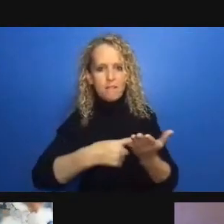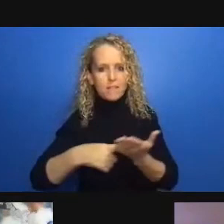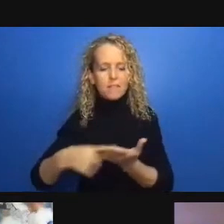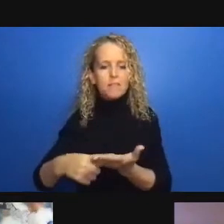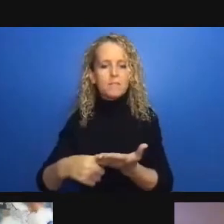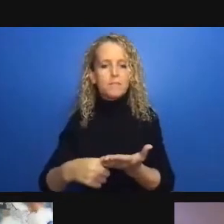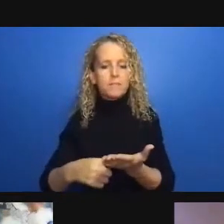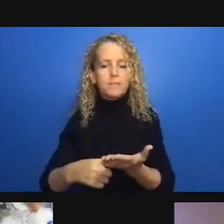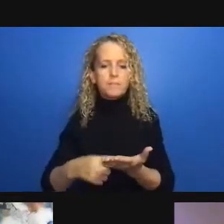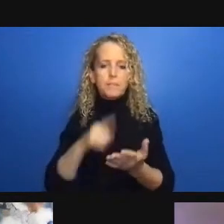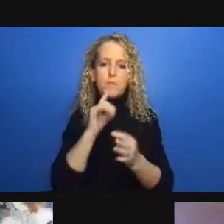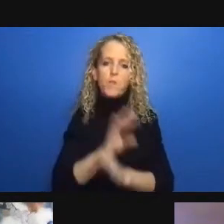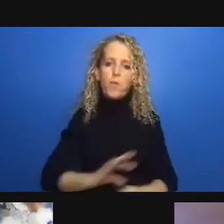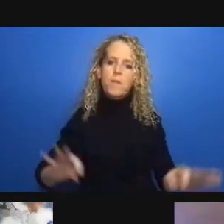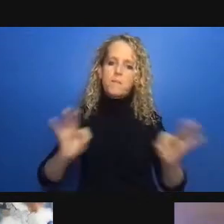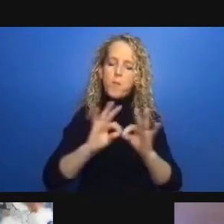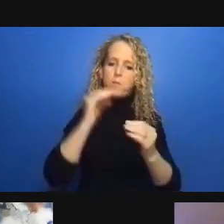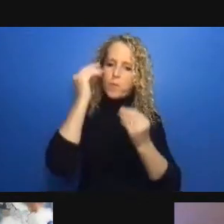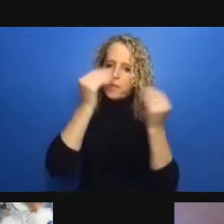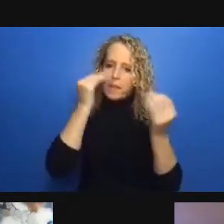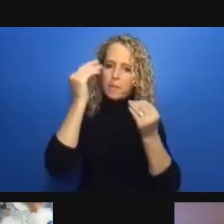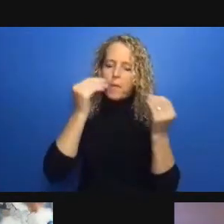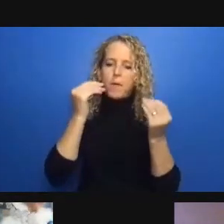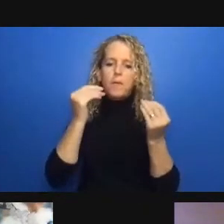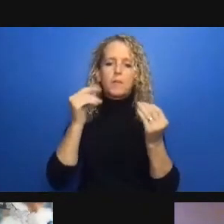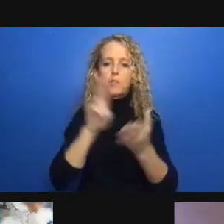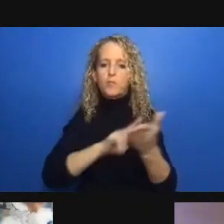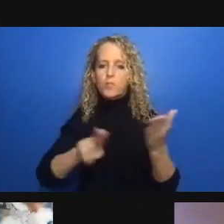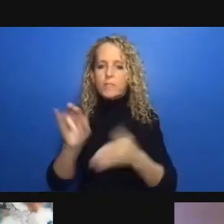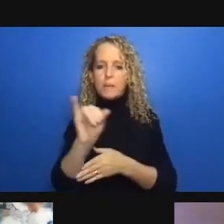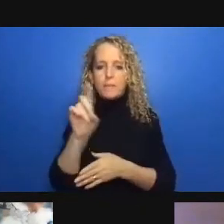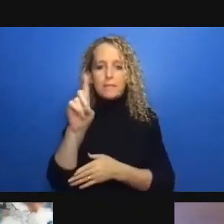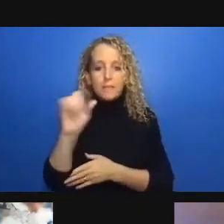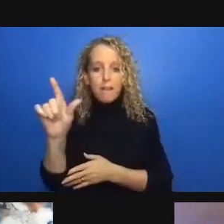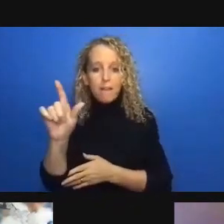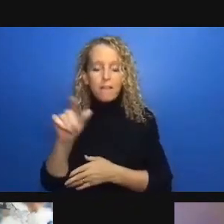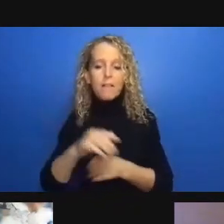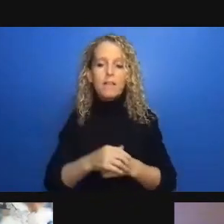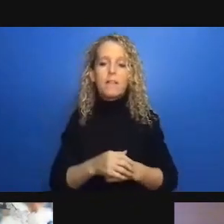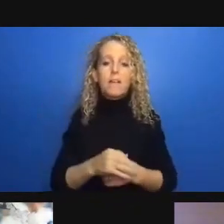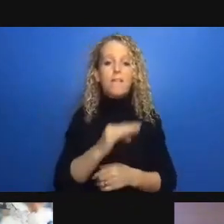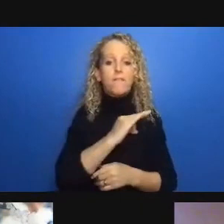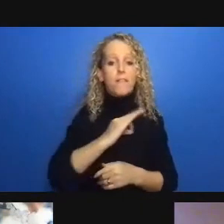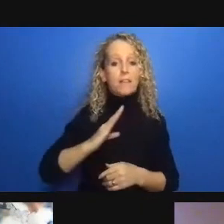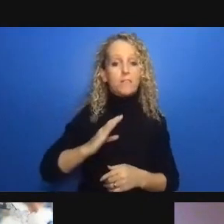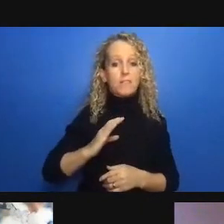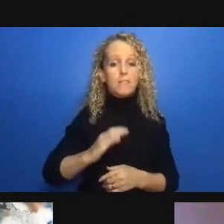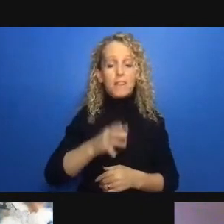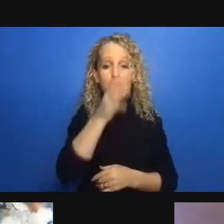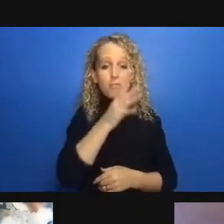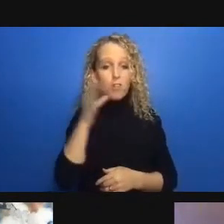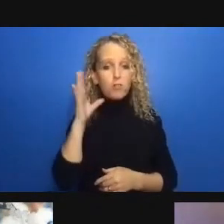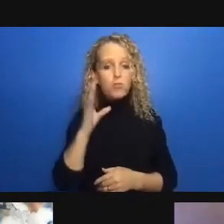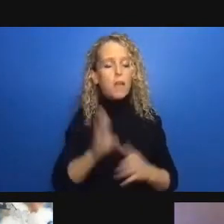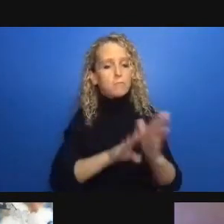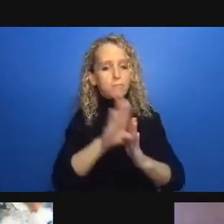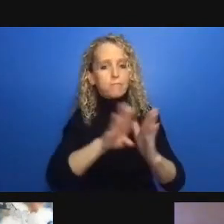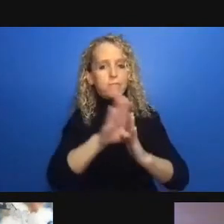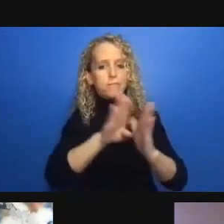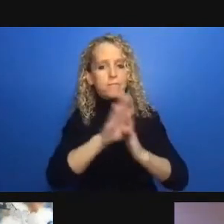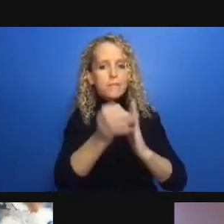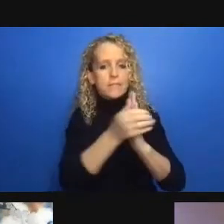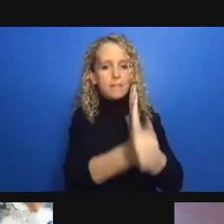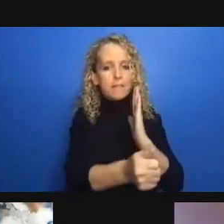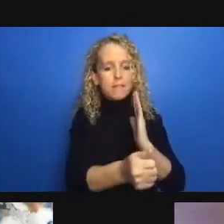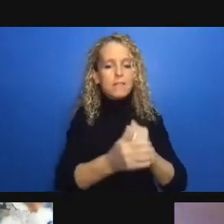that universities like Dalhousie and faculties like agriculture can play in building those skills, because I think it's a huge, huge part of